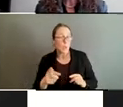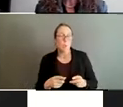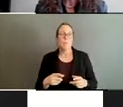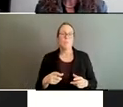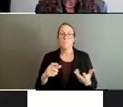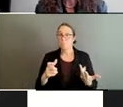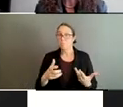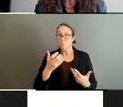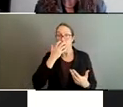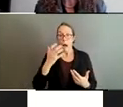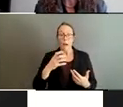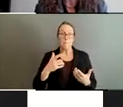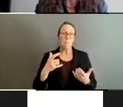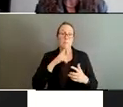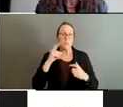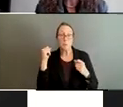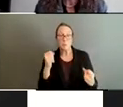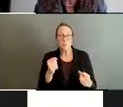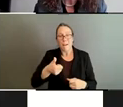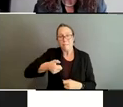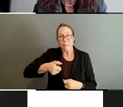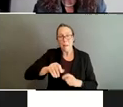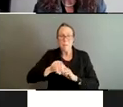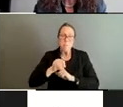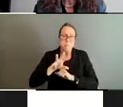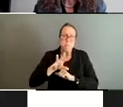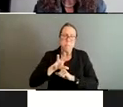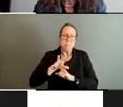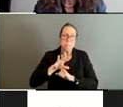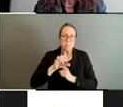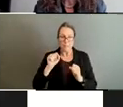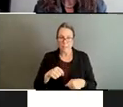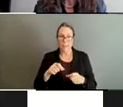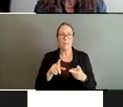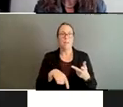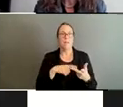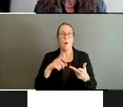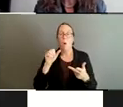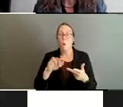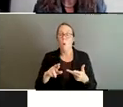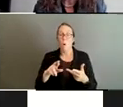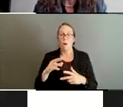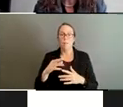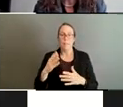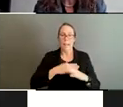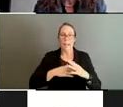with a wide beam or battery-operated lantern, and a hand-cranked or battery-operated radio.